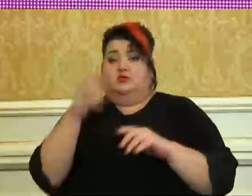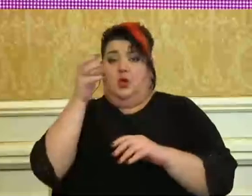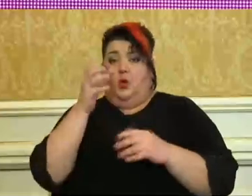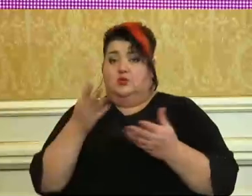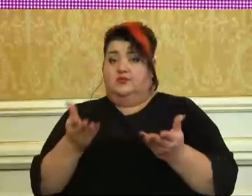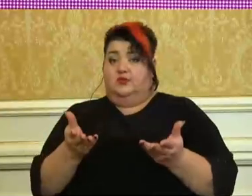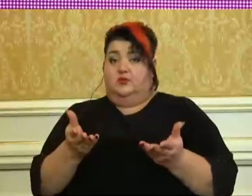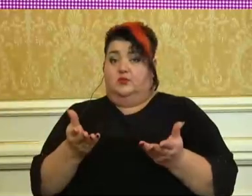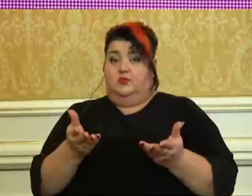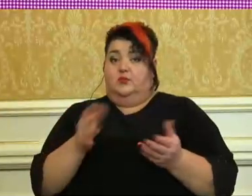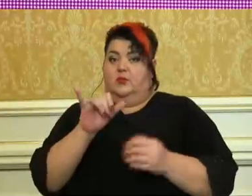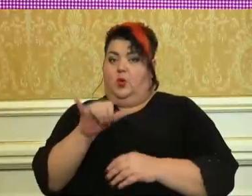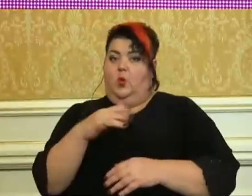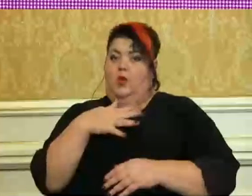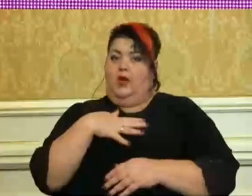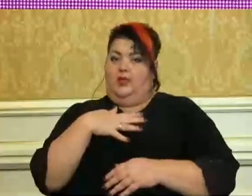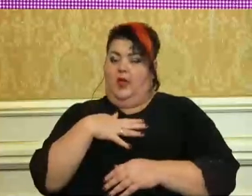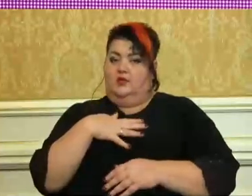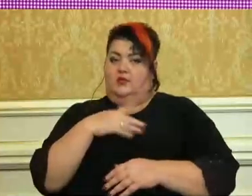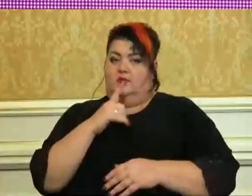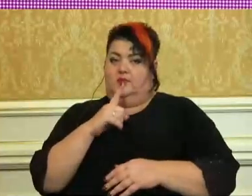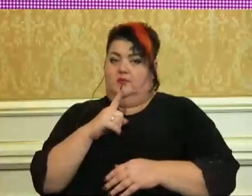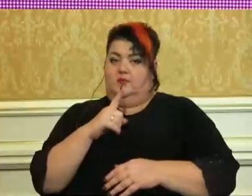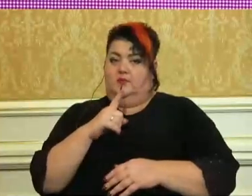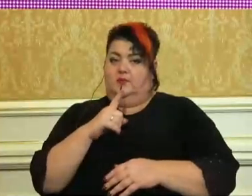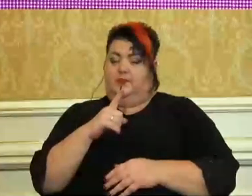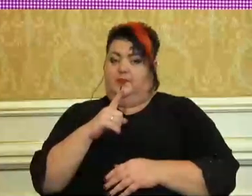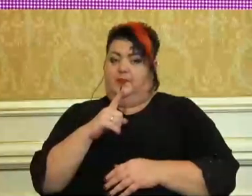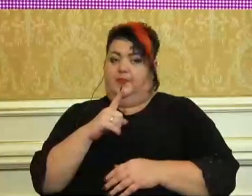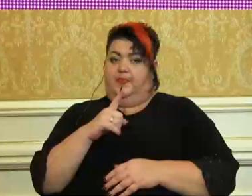In Canada, more women now have university degrees than men.